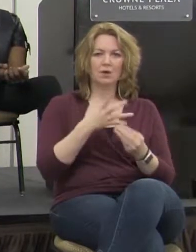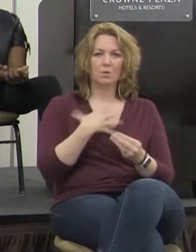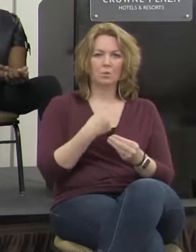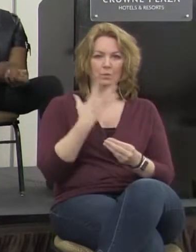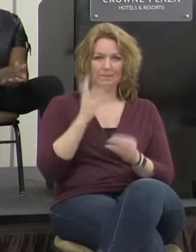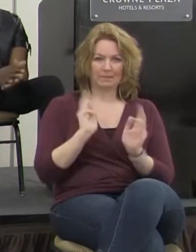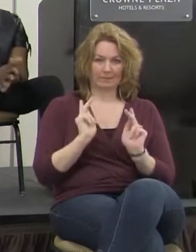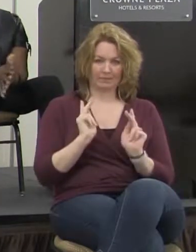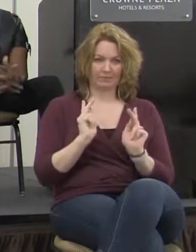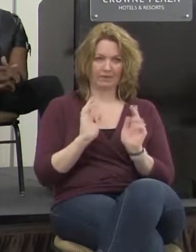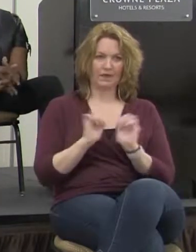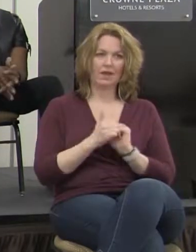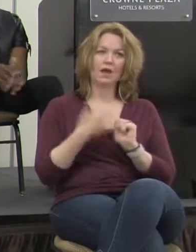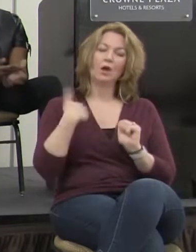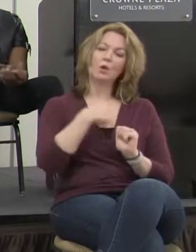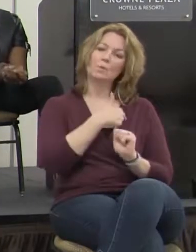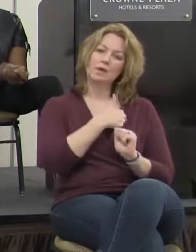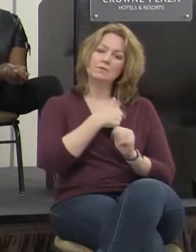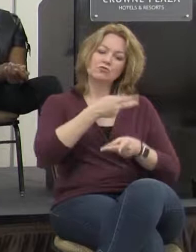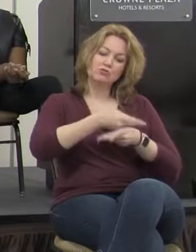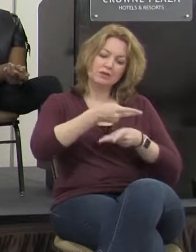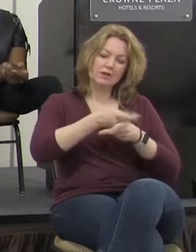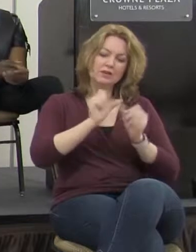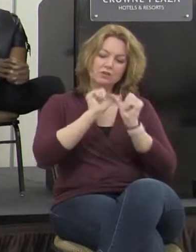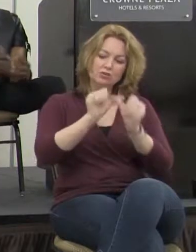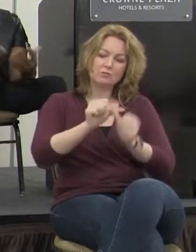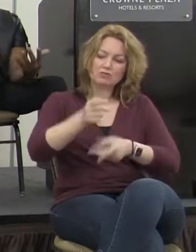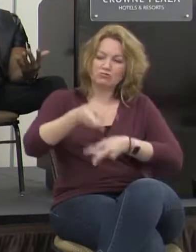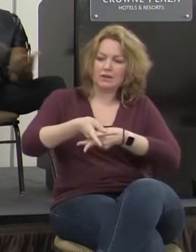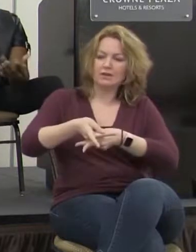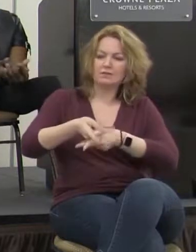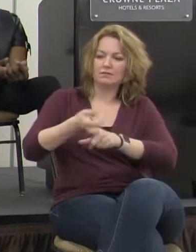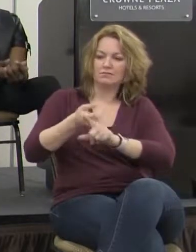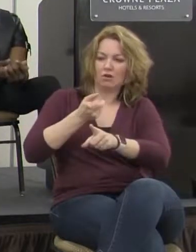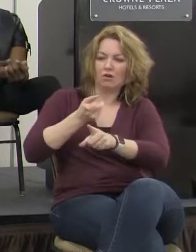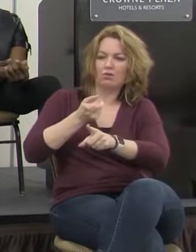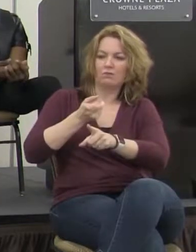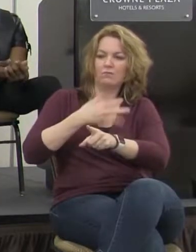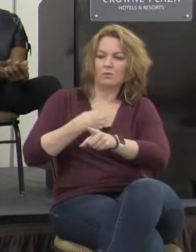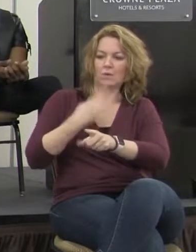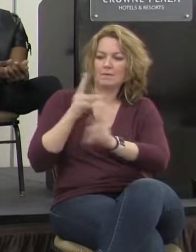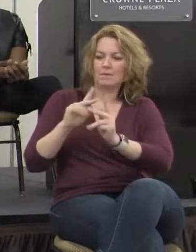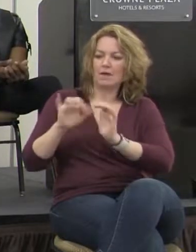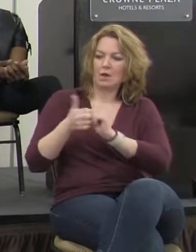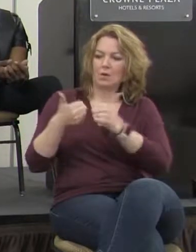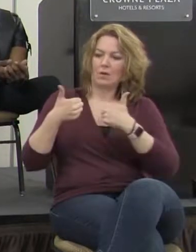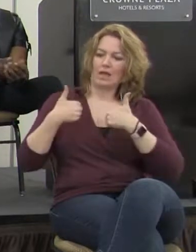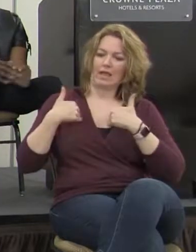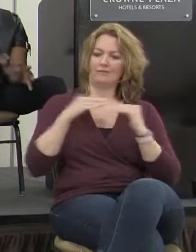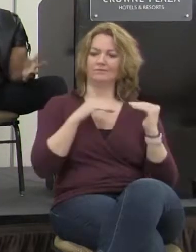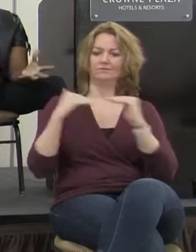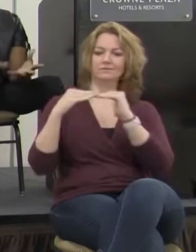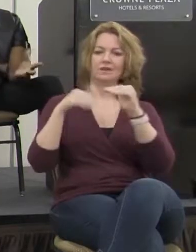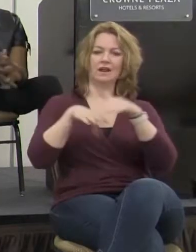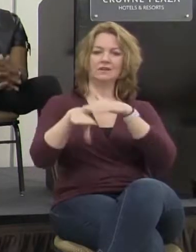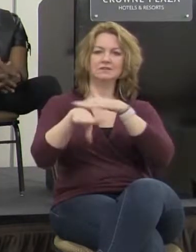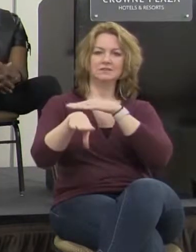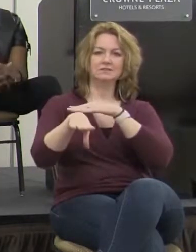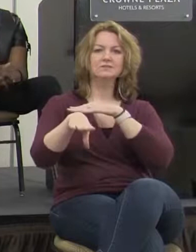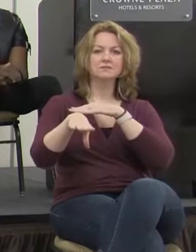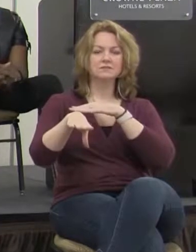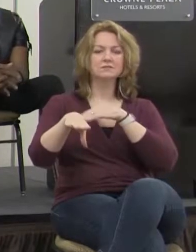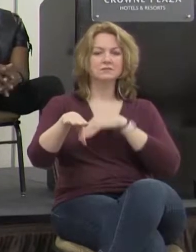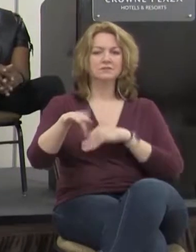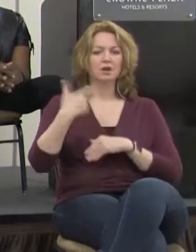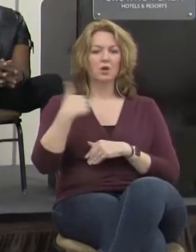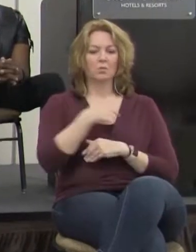people and how we've been treated and continue to be treated, and how we can have access. I think obviously we